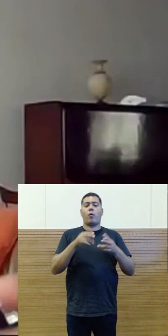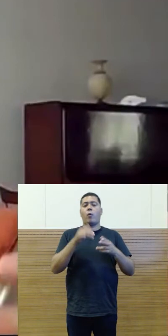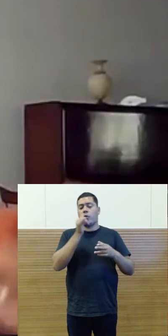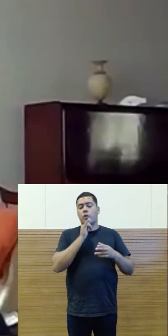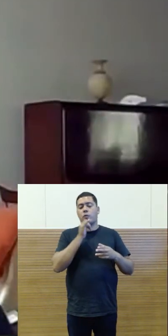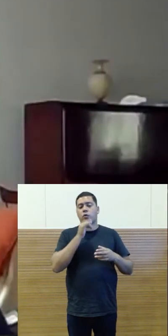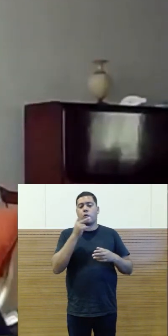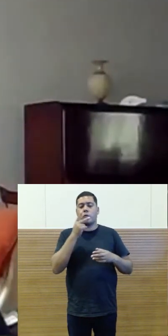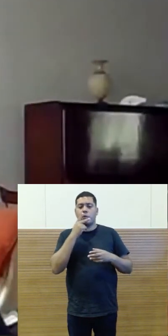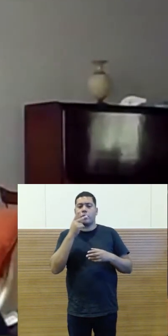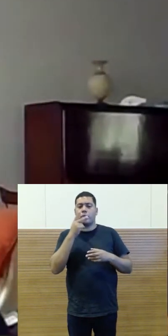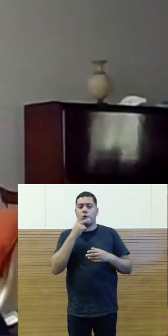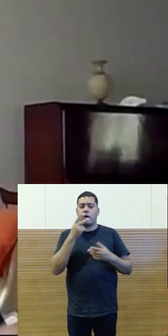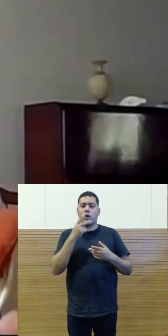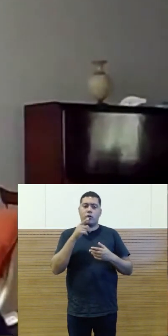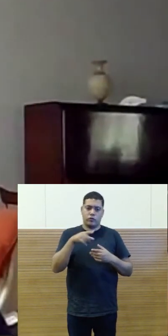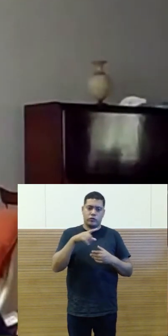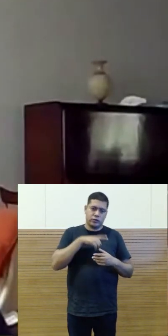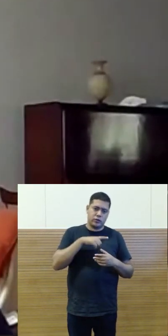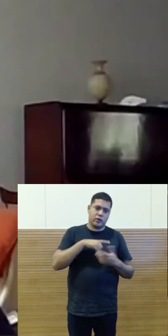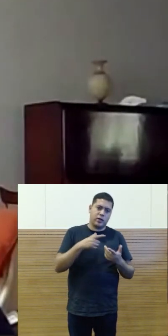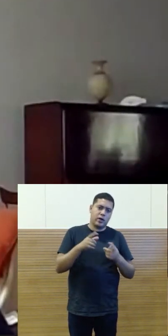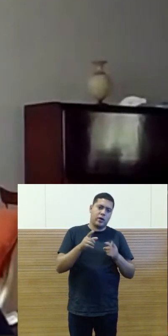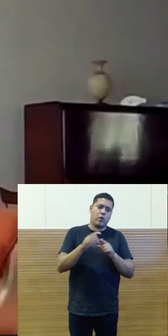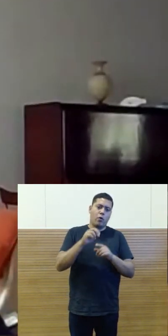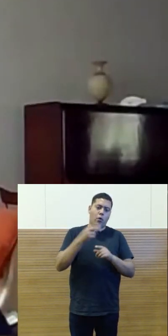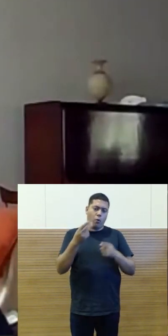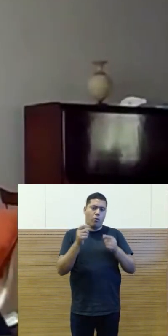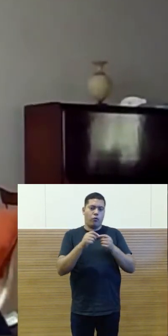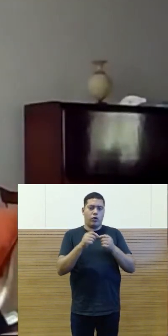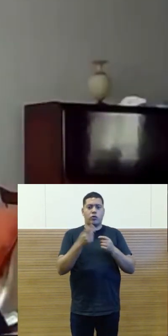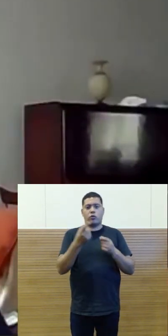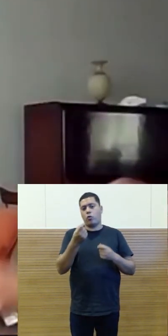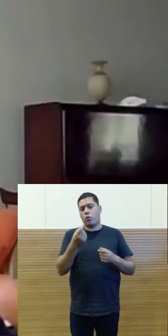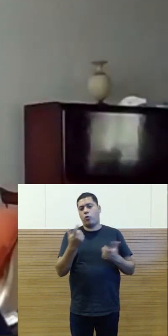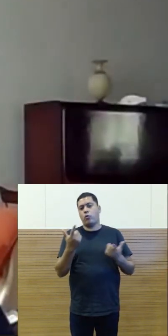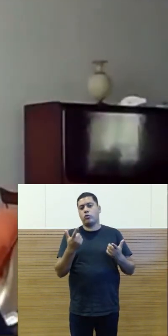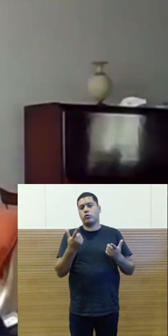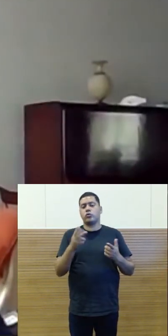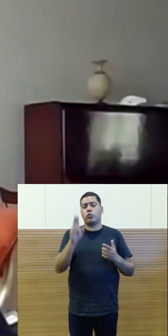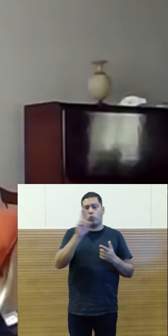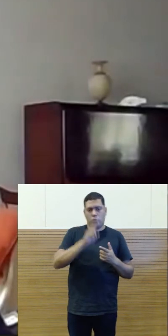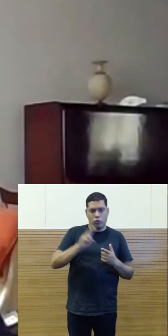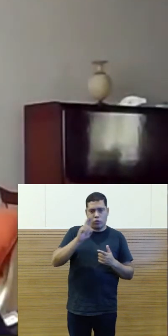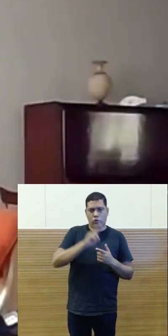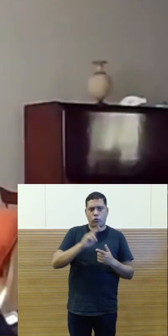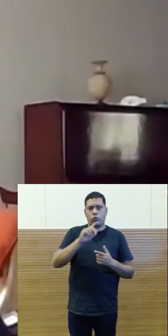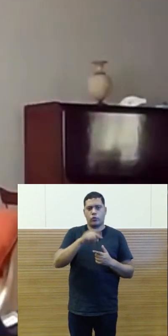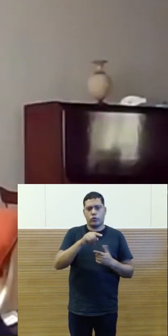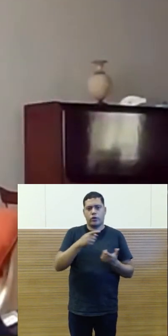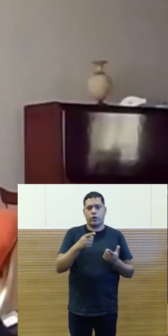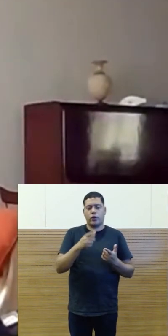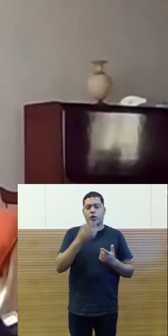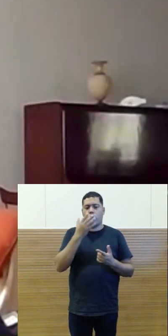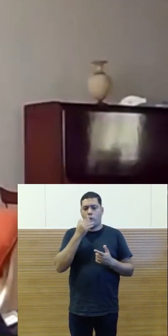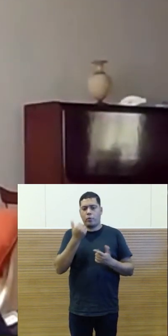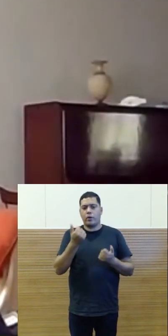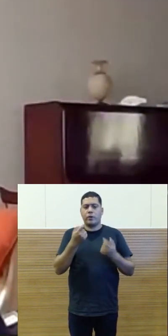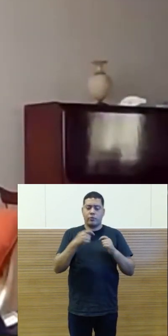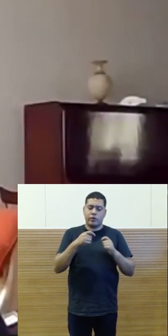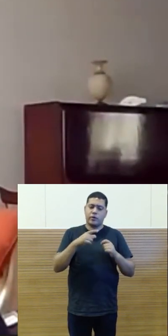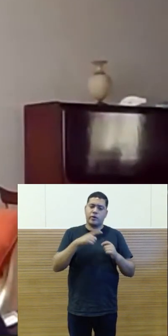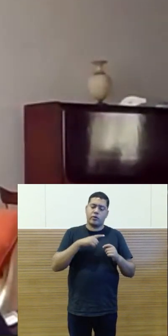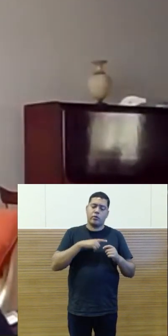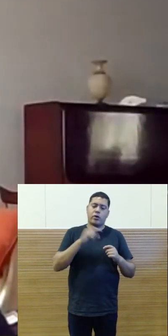just like tobacco, it is important for you to have taxes that make the cost of the consumption